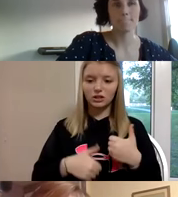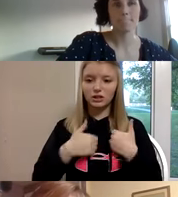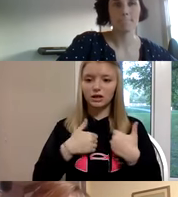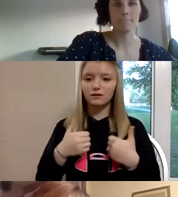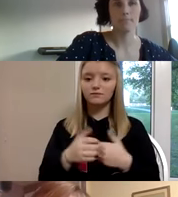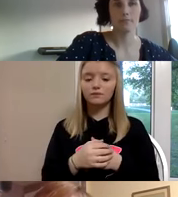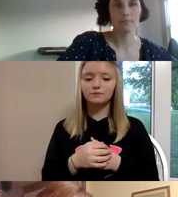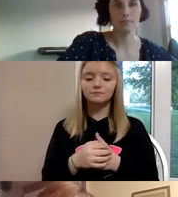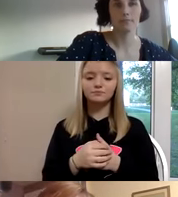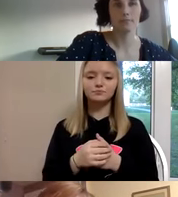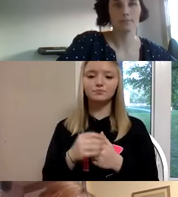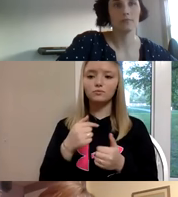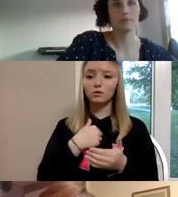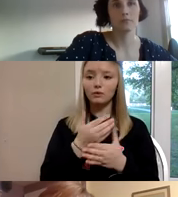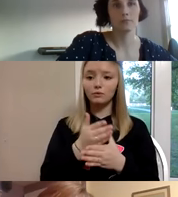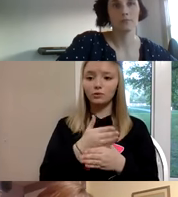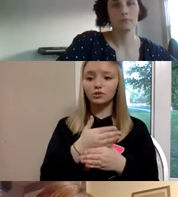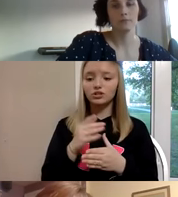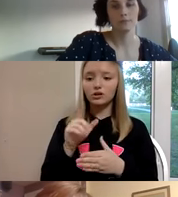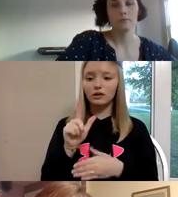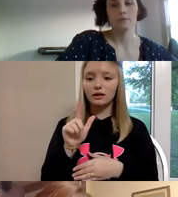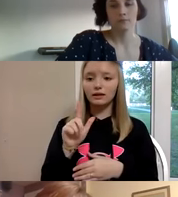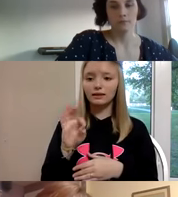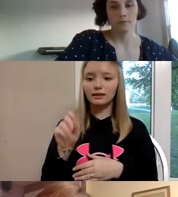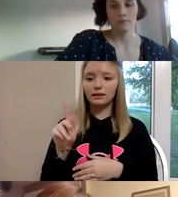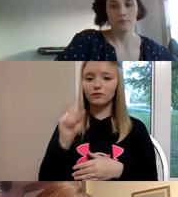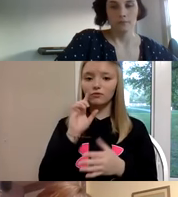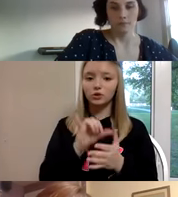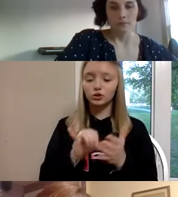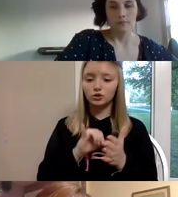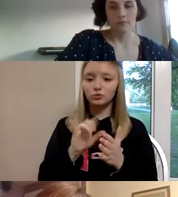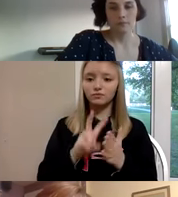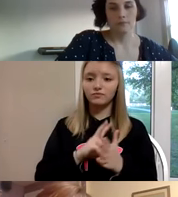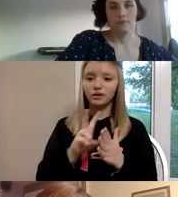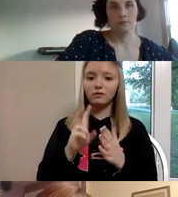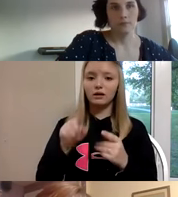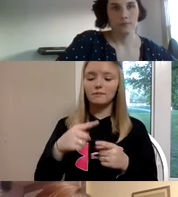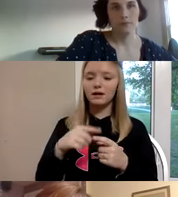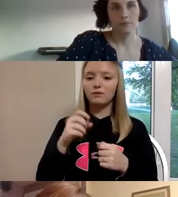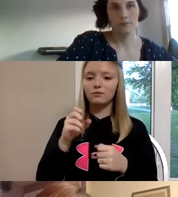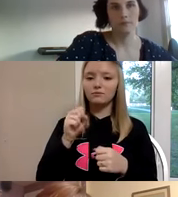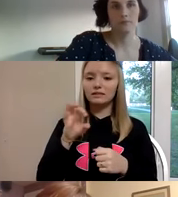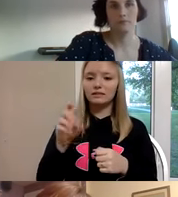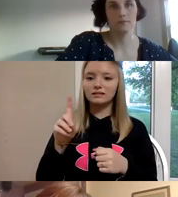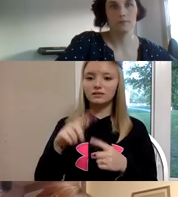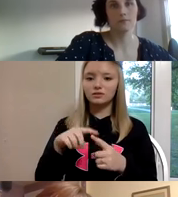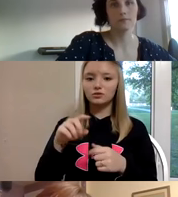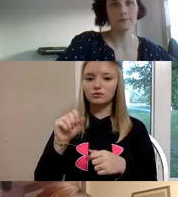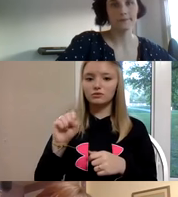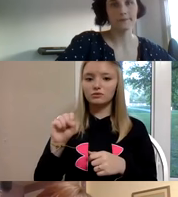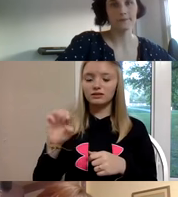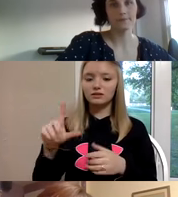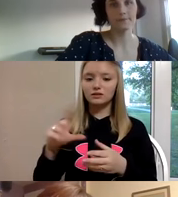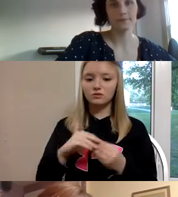we will share a link for a YouTube video about the Seed to Seal story, and we're going to be sharing some other links with some great videos